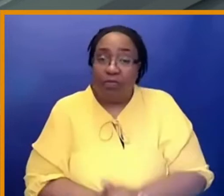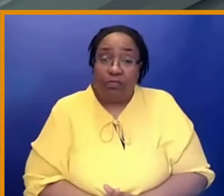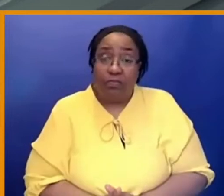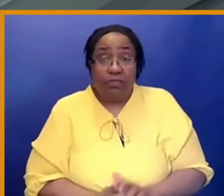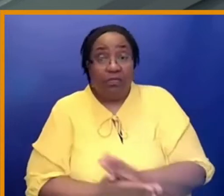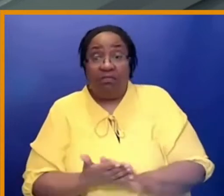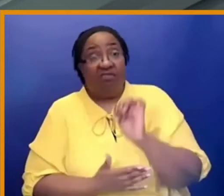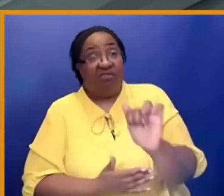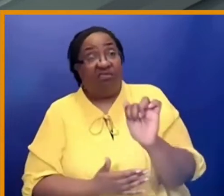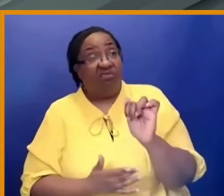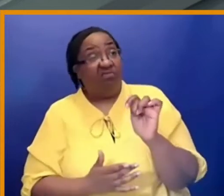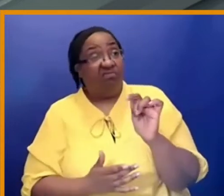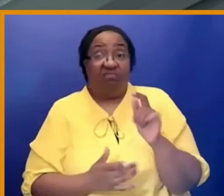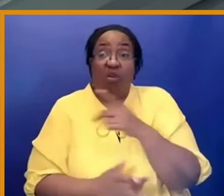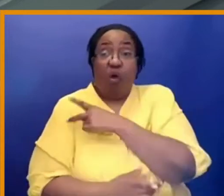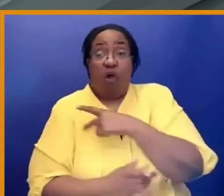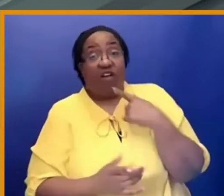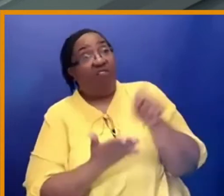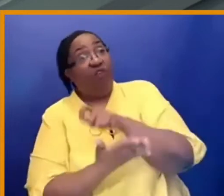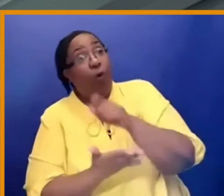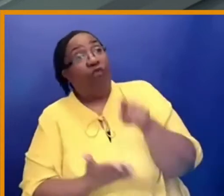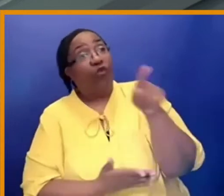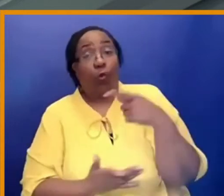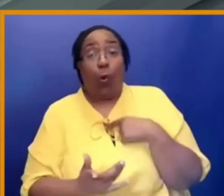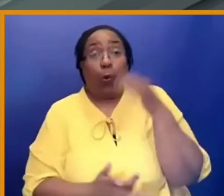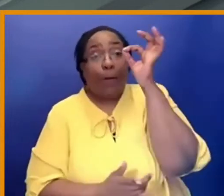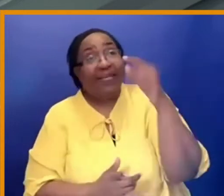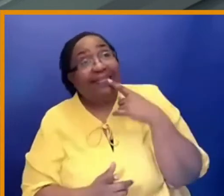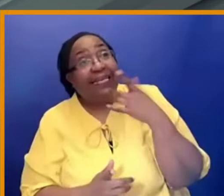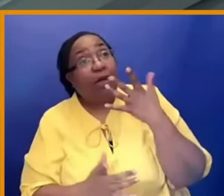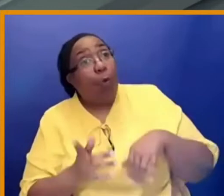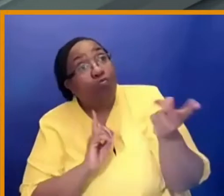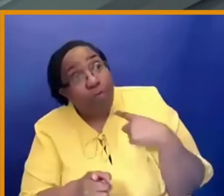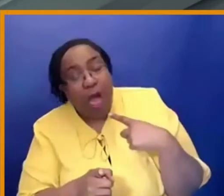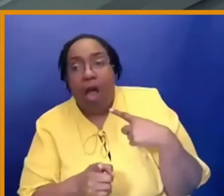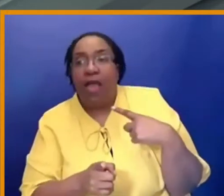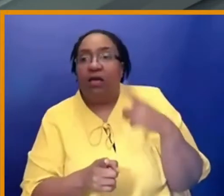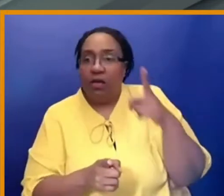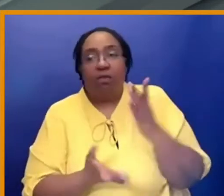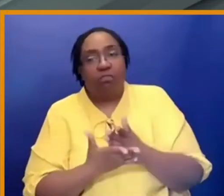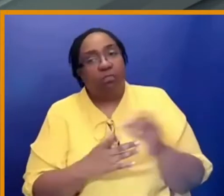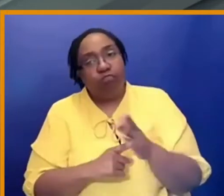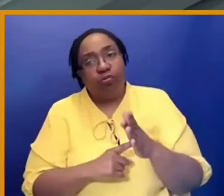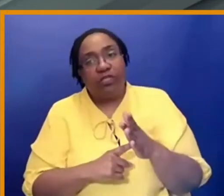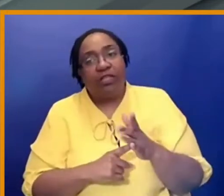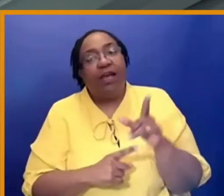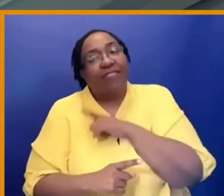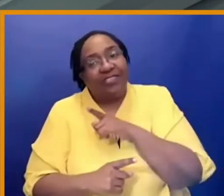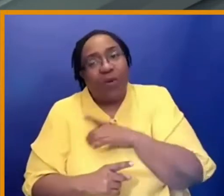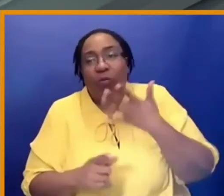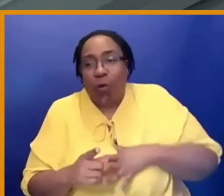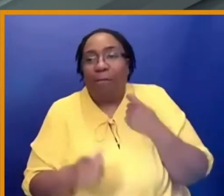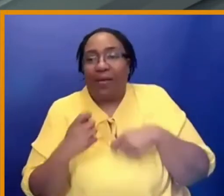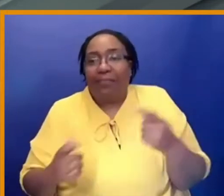really important at conference. And so that's why we want to simplify the question-making process. So I really do hope that you support both Amendment